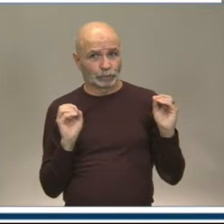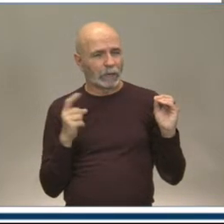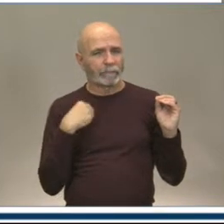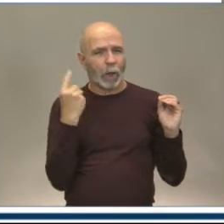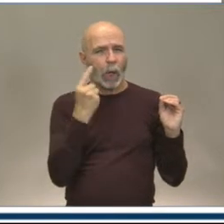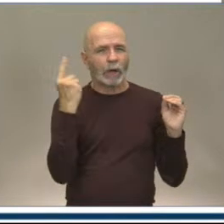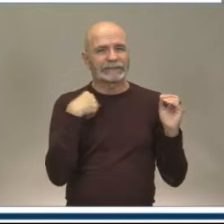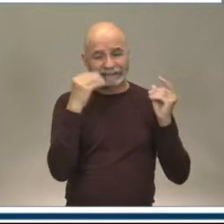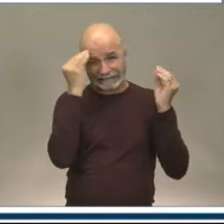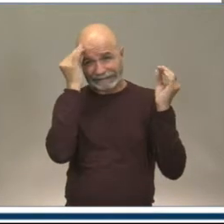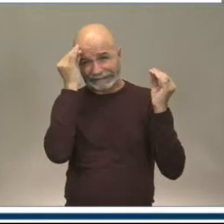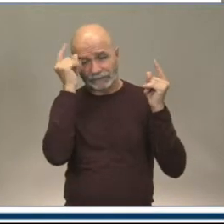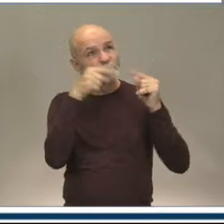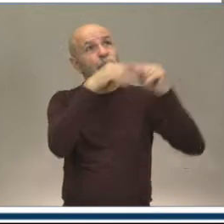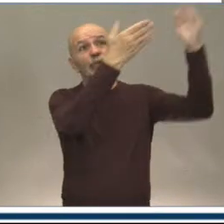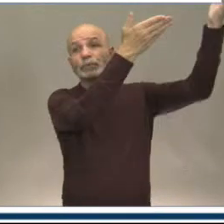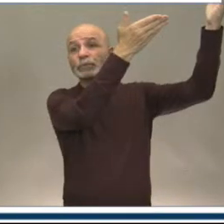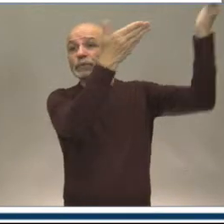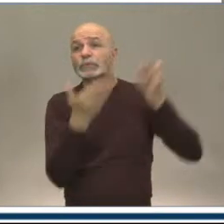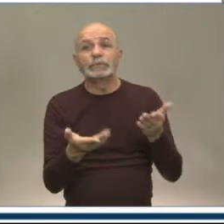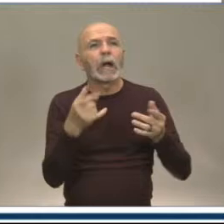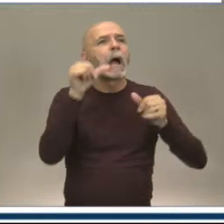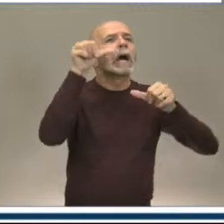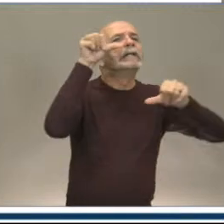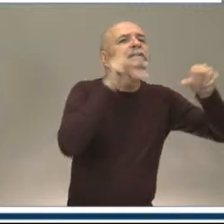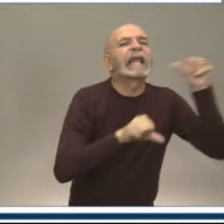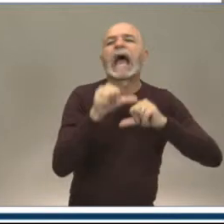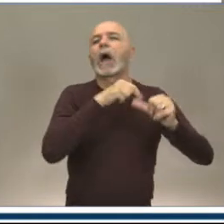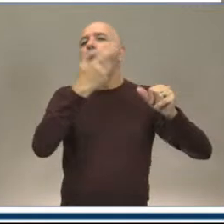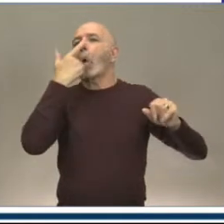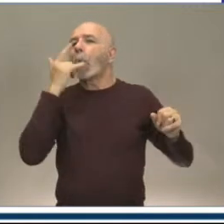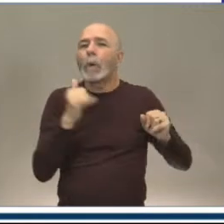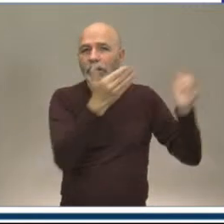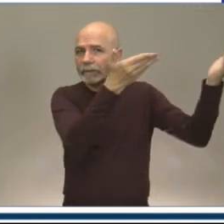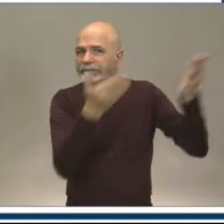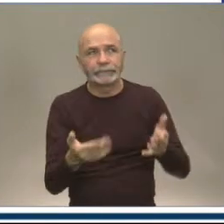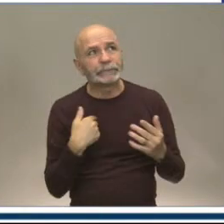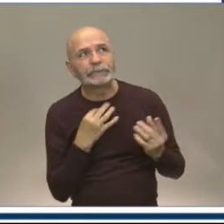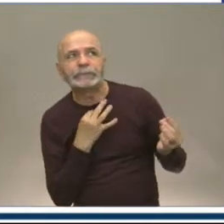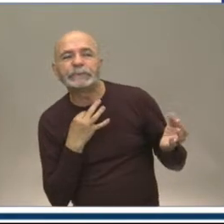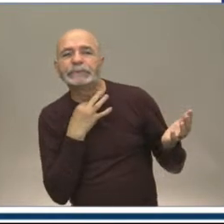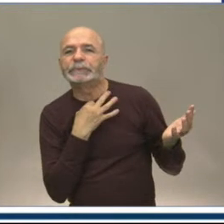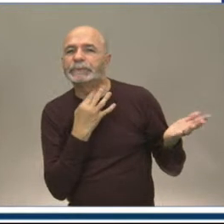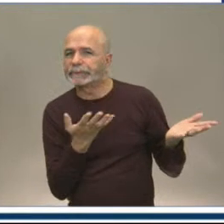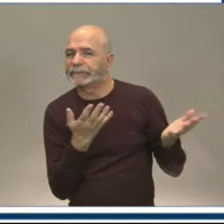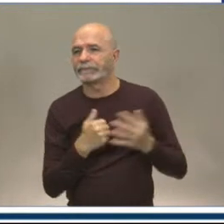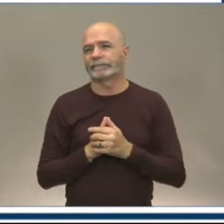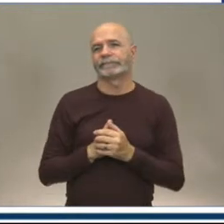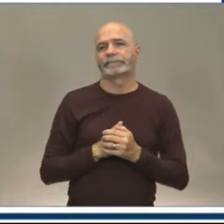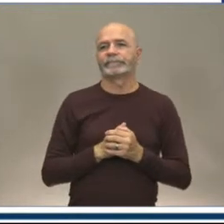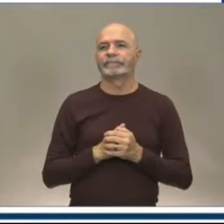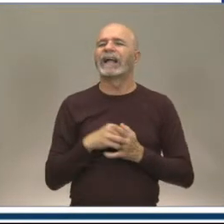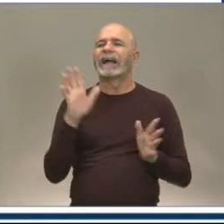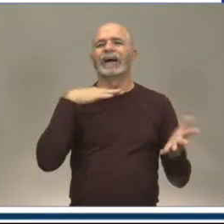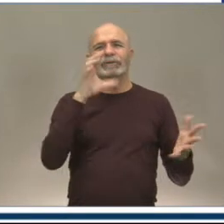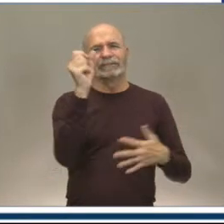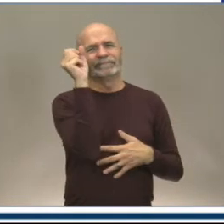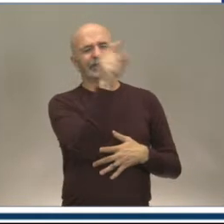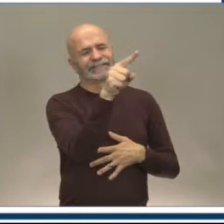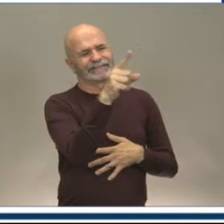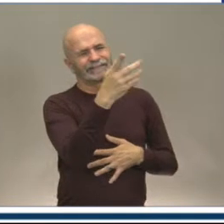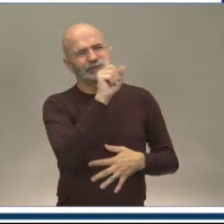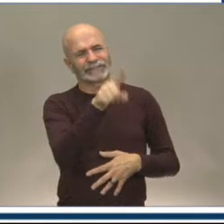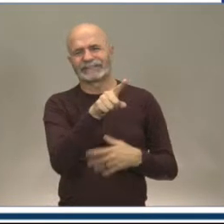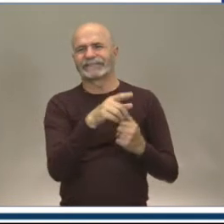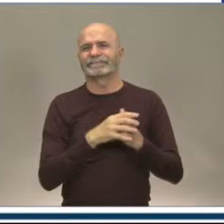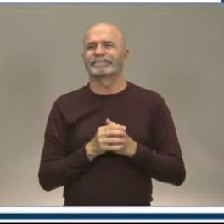the the science-based recommendations from NACI. From a technical... I was wondering if I could ask you why you got rid of the chief of